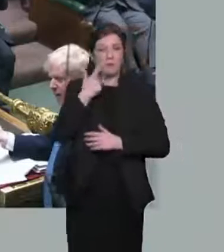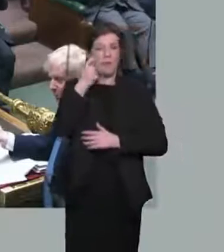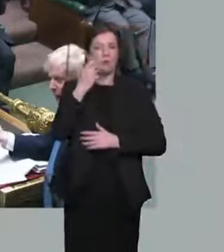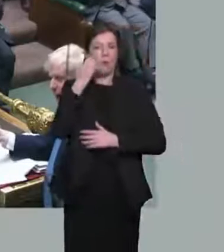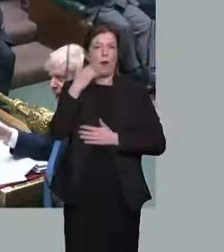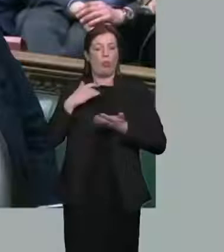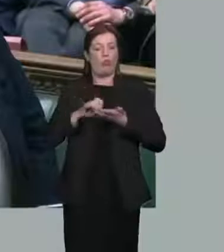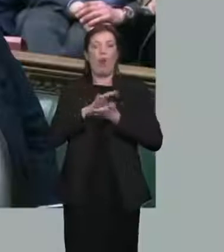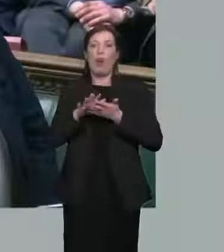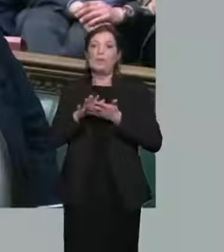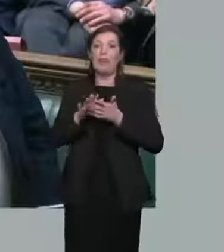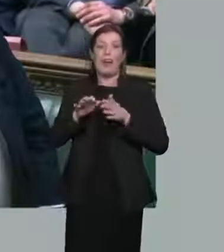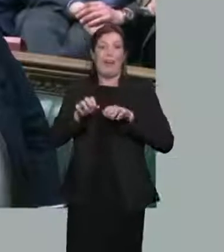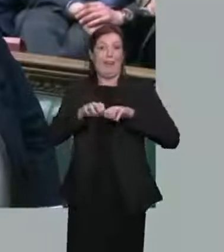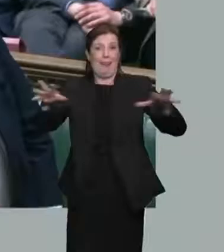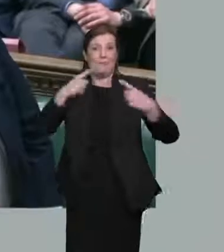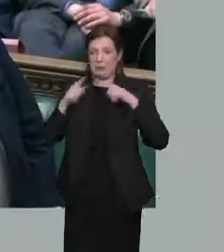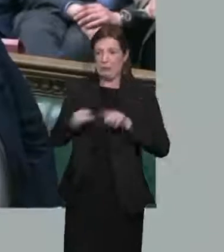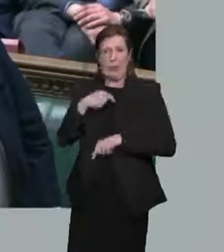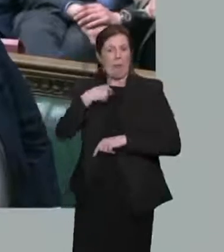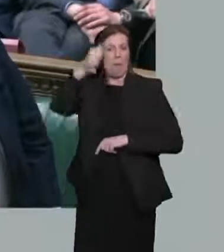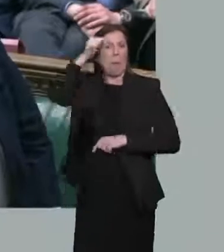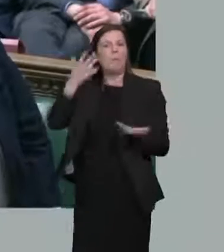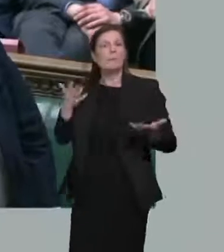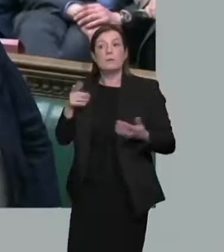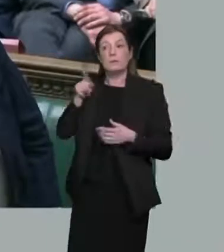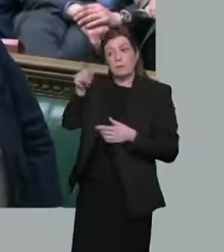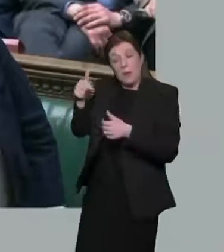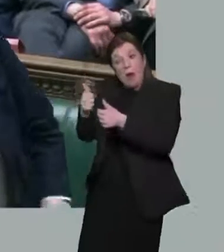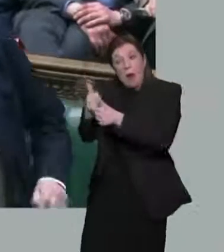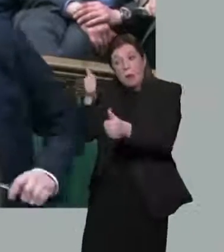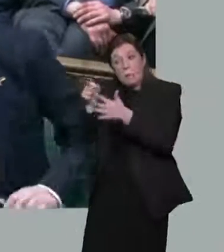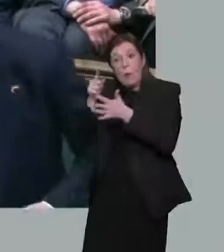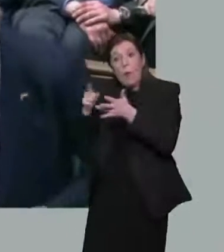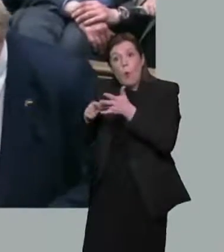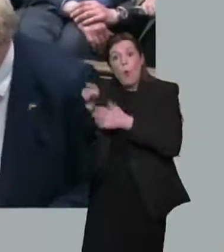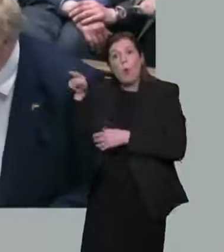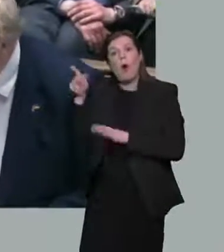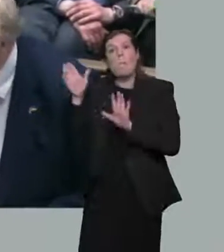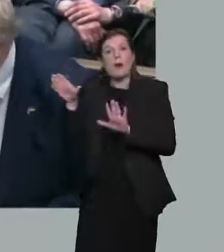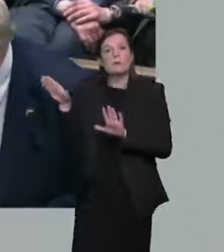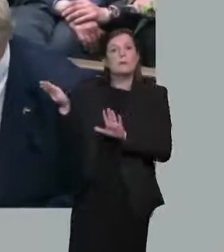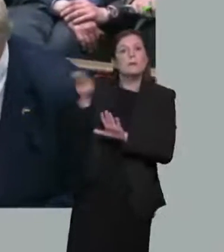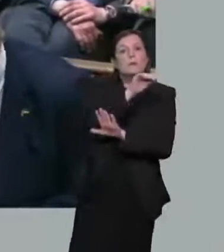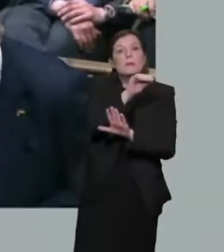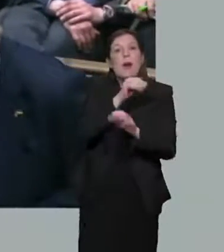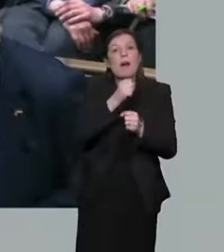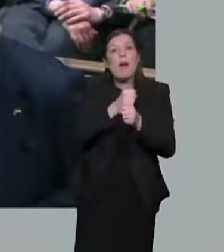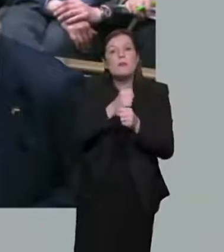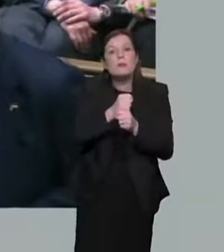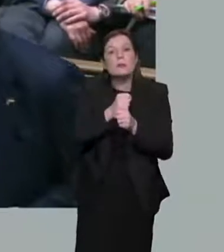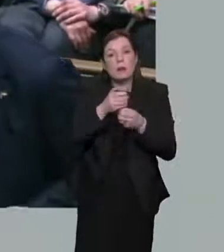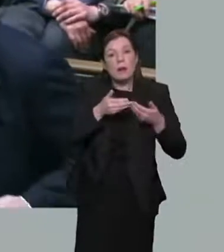it became public, but the company concerned has a duty to notify the government 45